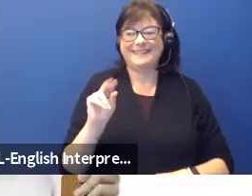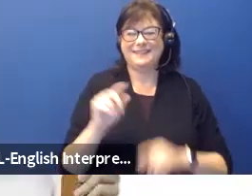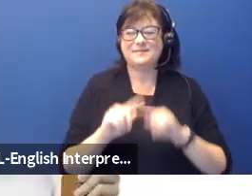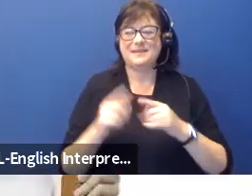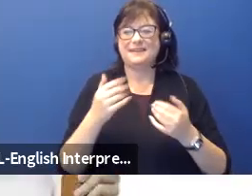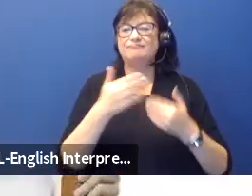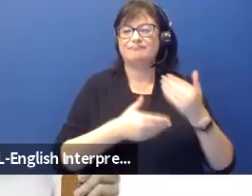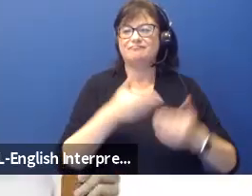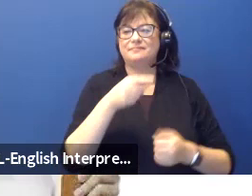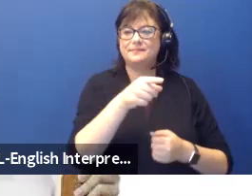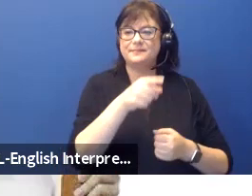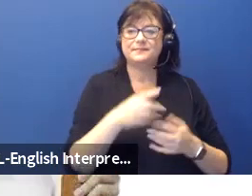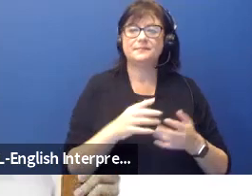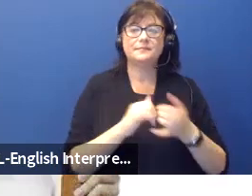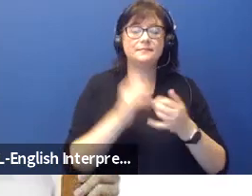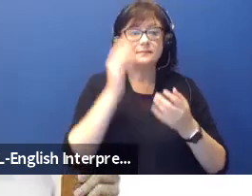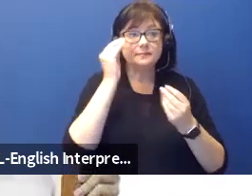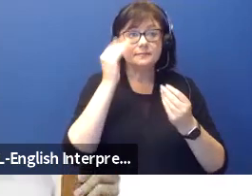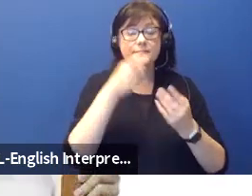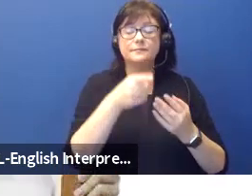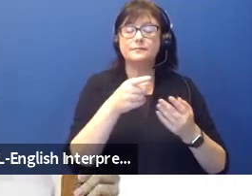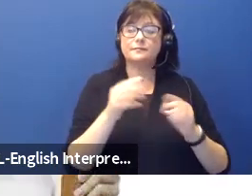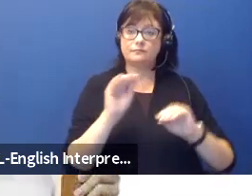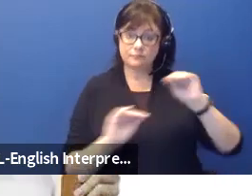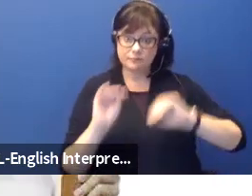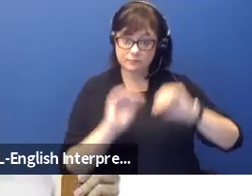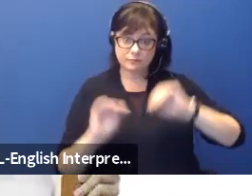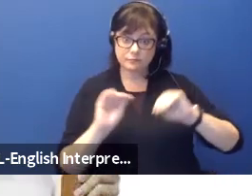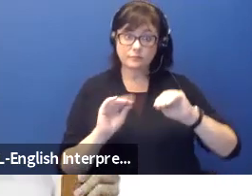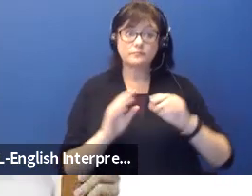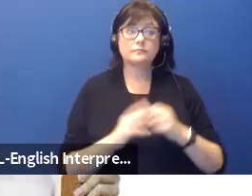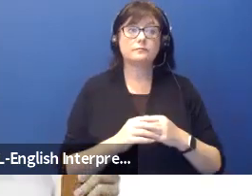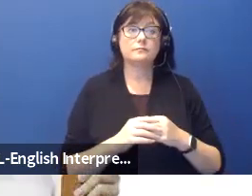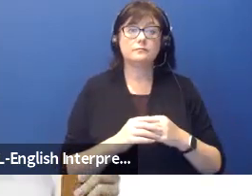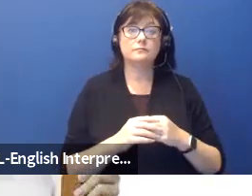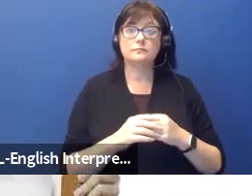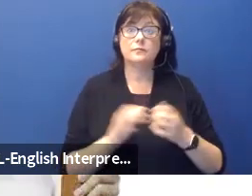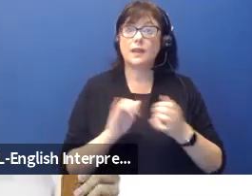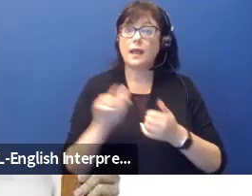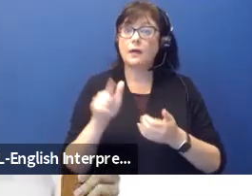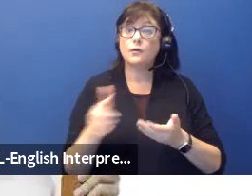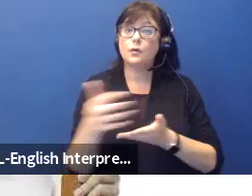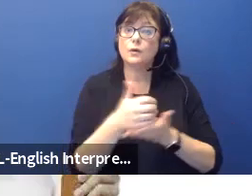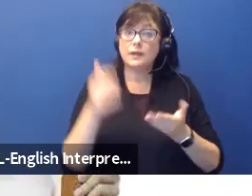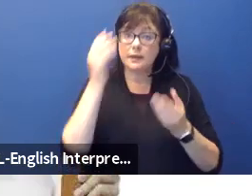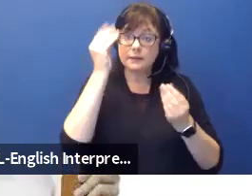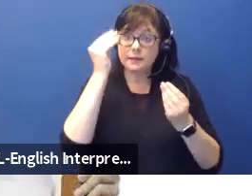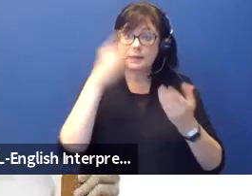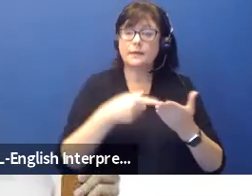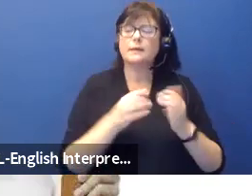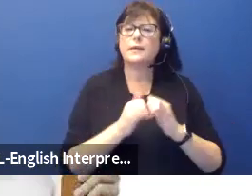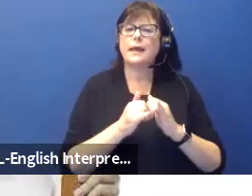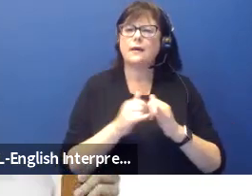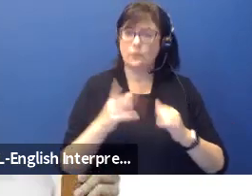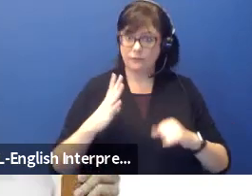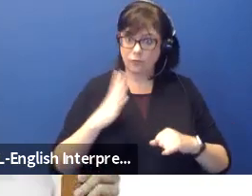data. Do you have a formal way of collecting it? Are you intentional about making sure as